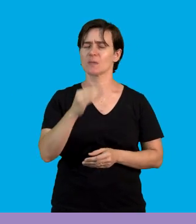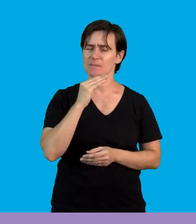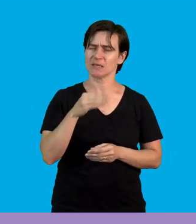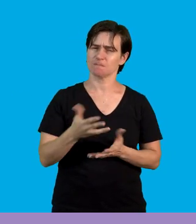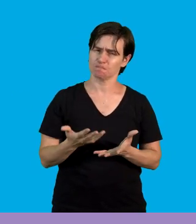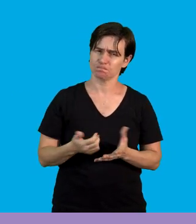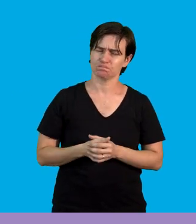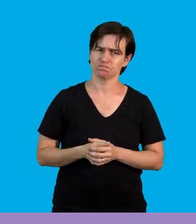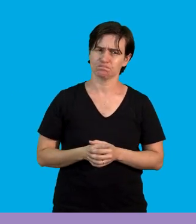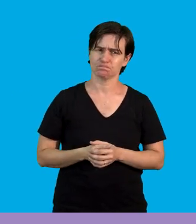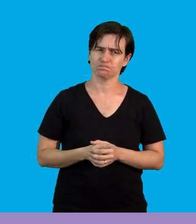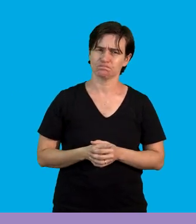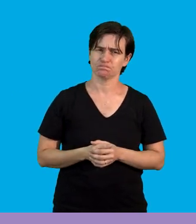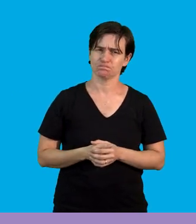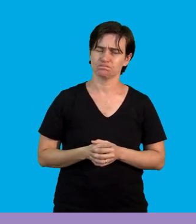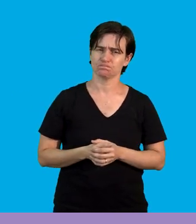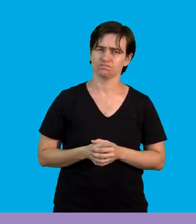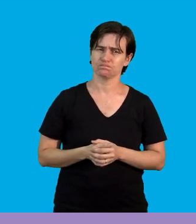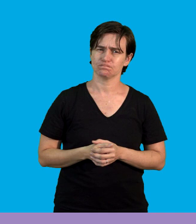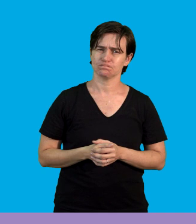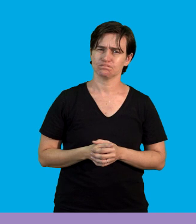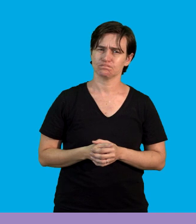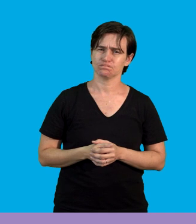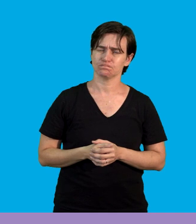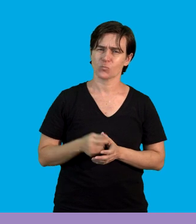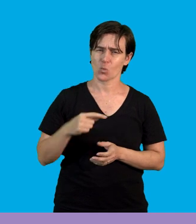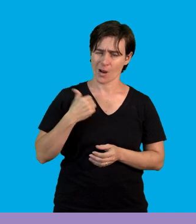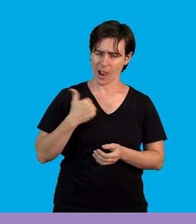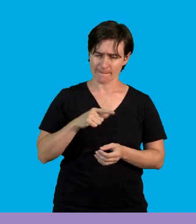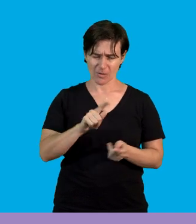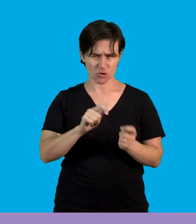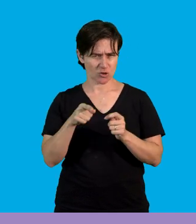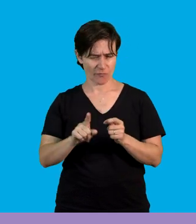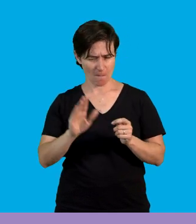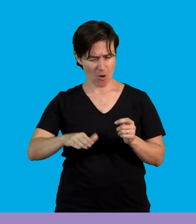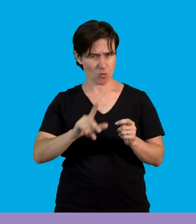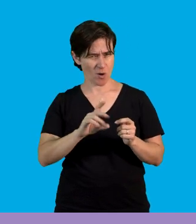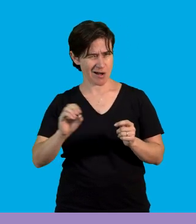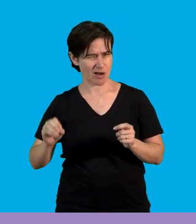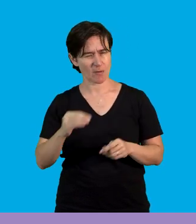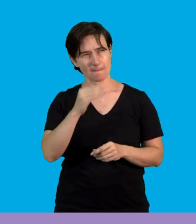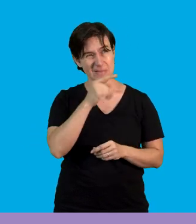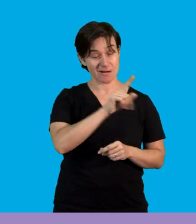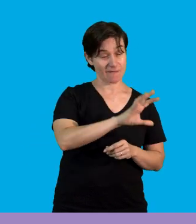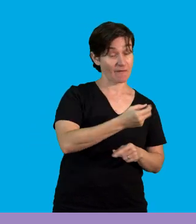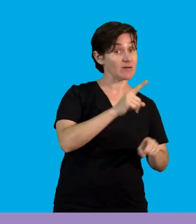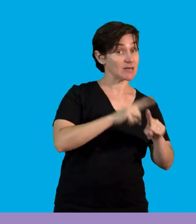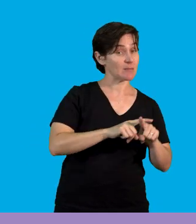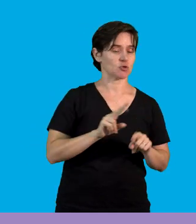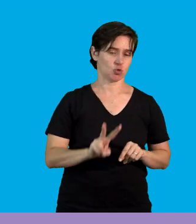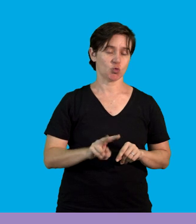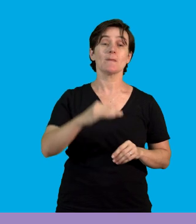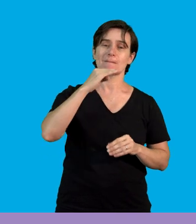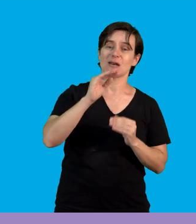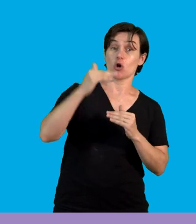So in order for us, let me remove that. In order for us to get that 100, we need to multiply